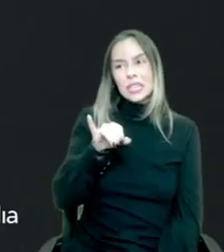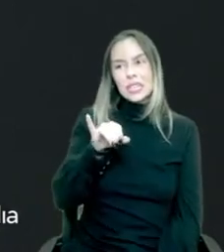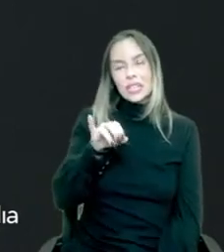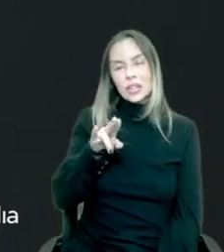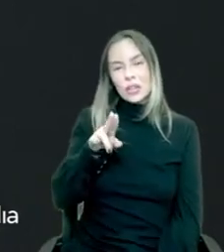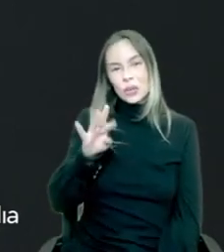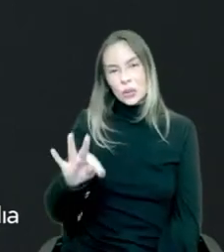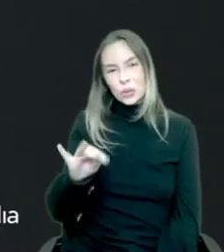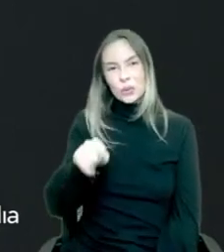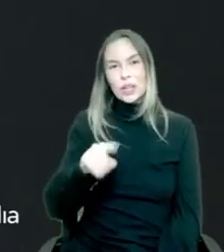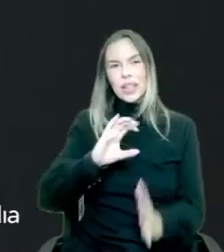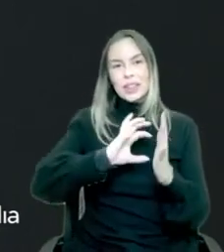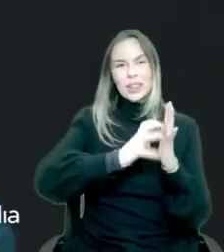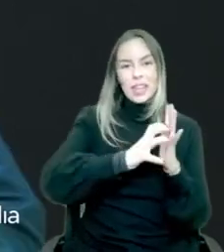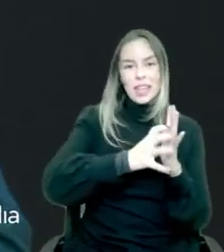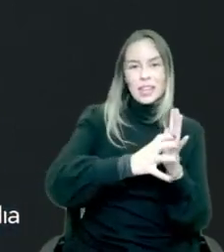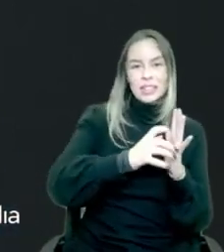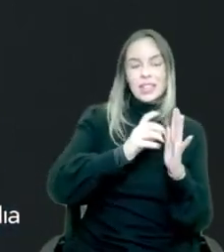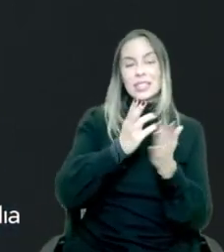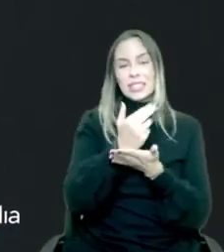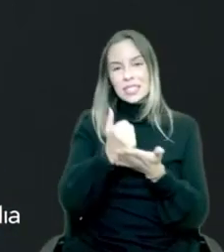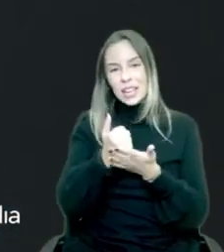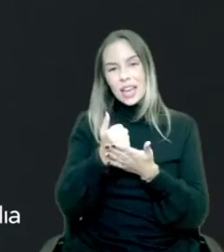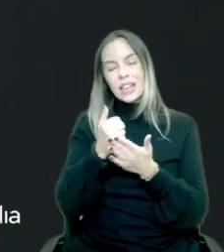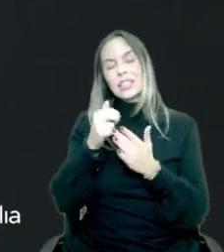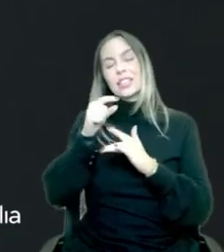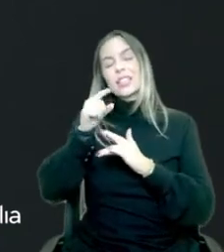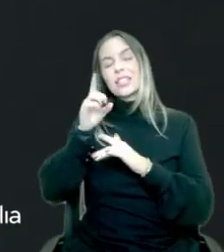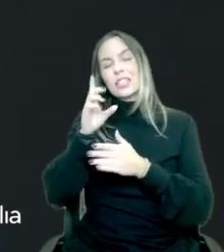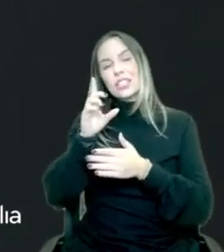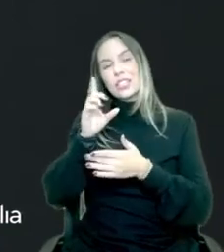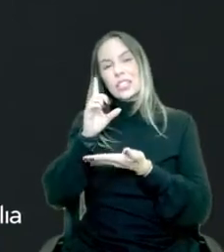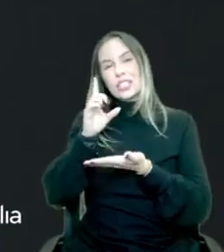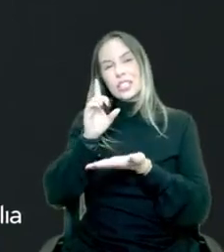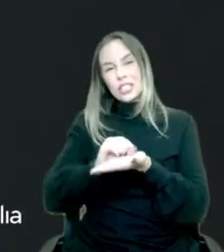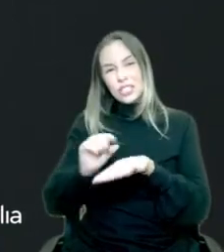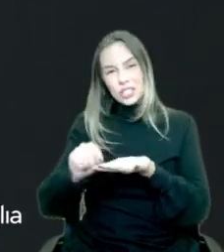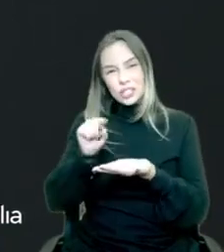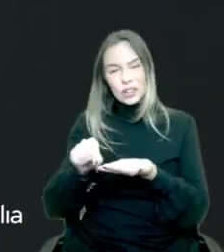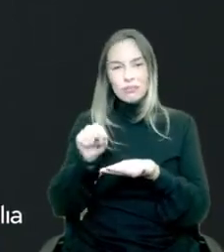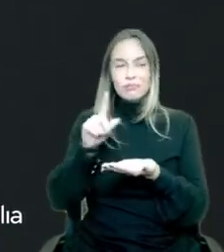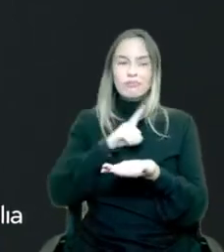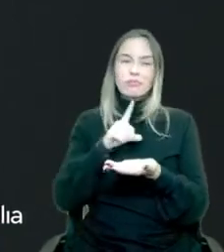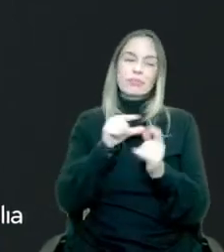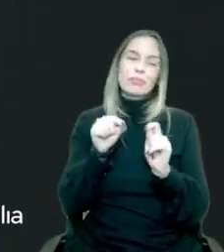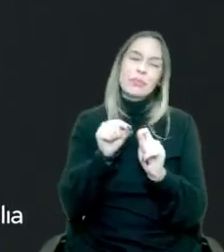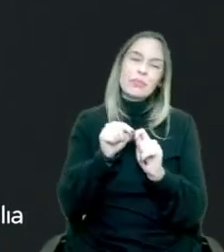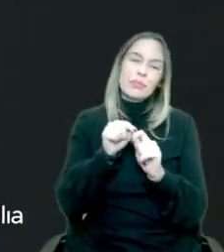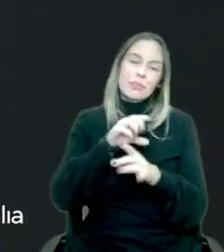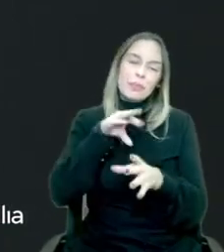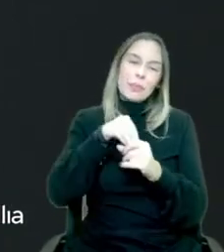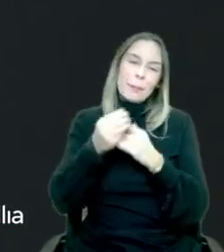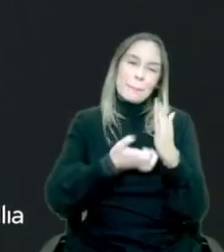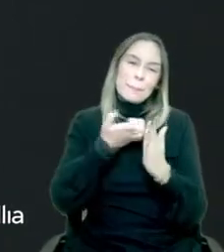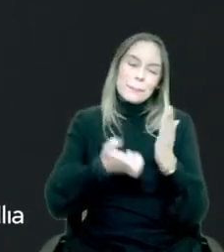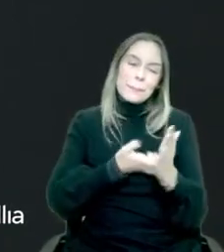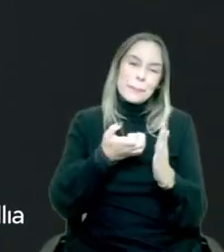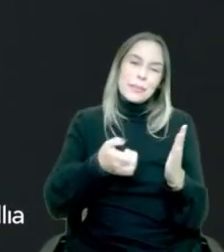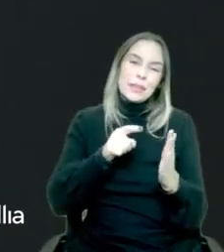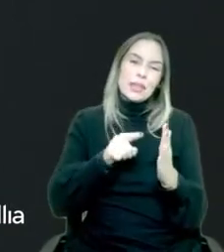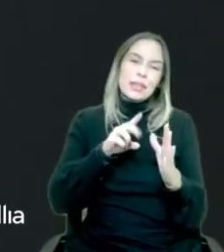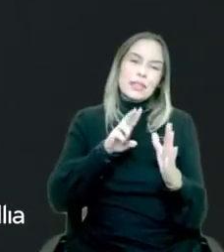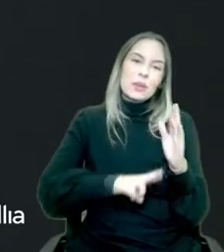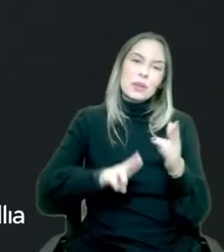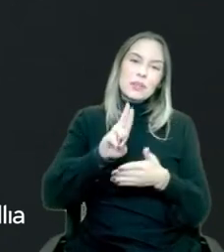digital. And their organization that they've set up inside their company, their university, is focused on all the things we're